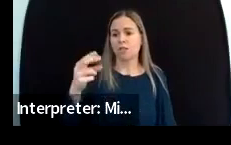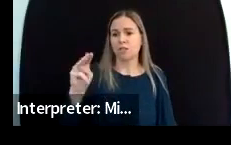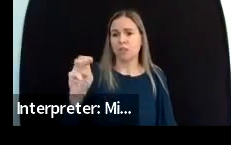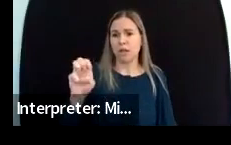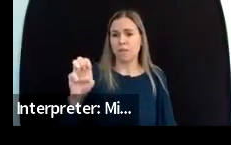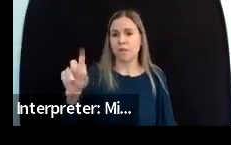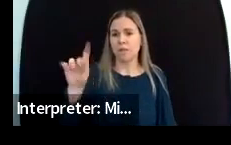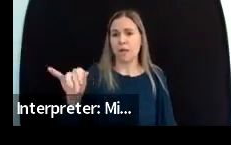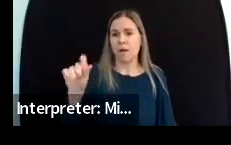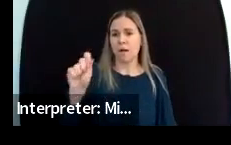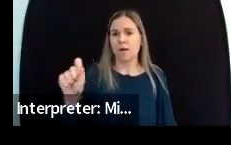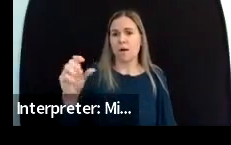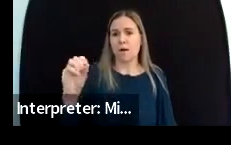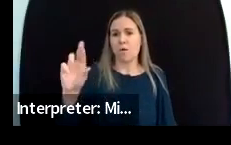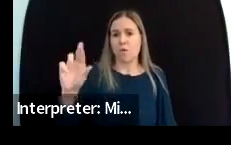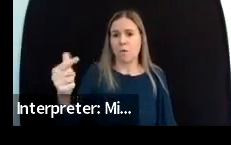unshamedky.org/resources.